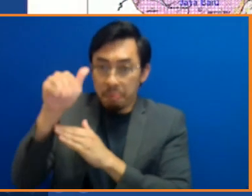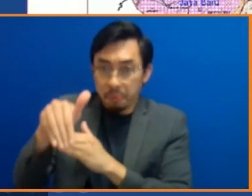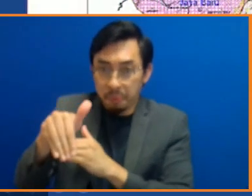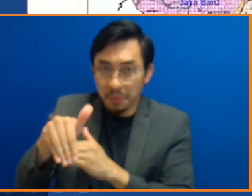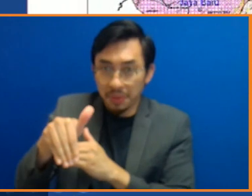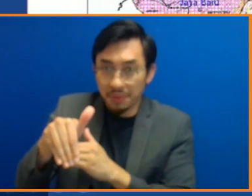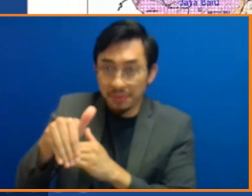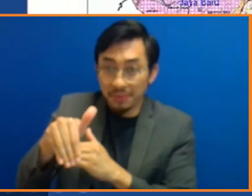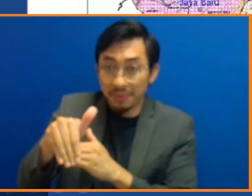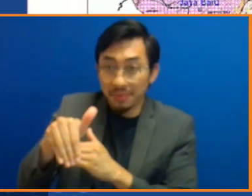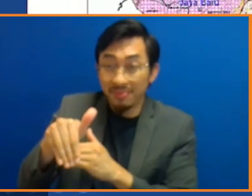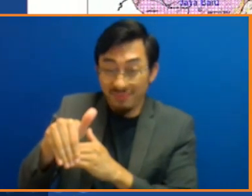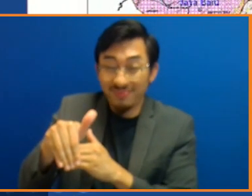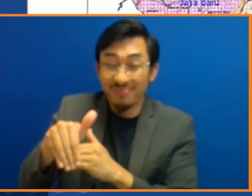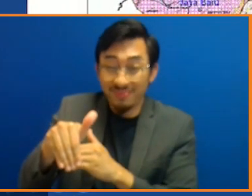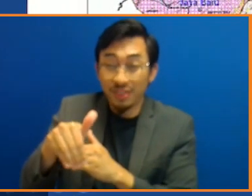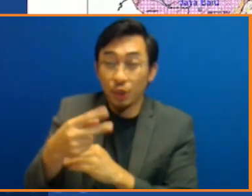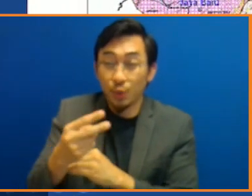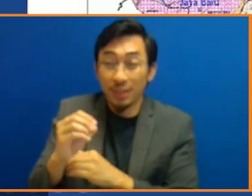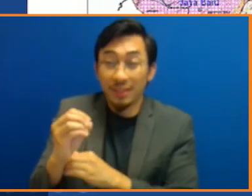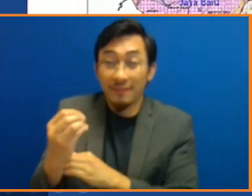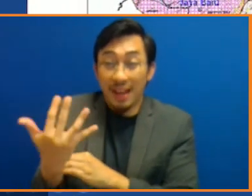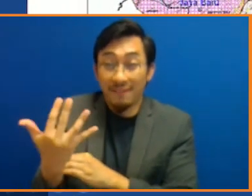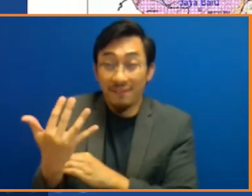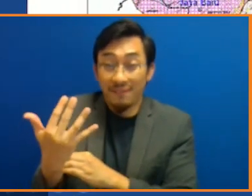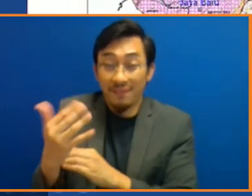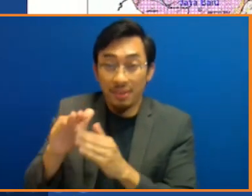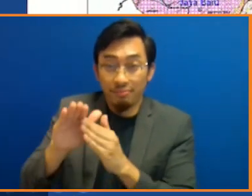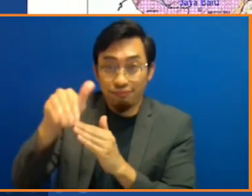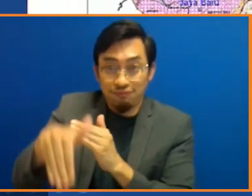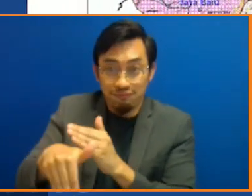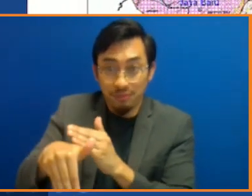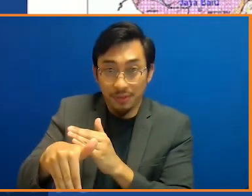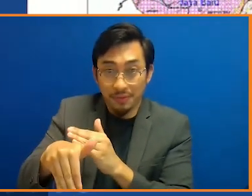to 2005 record of his, that is the lowest one.